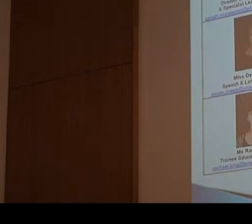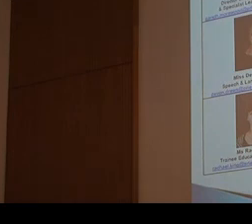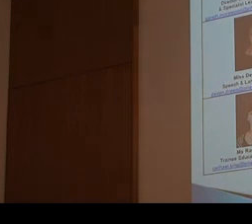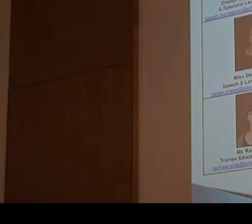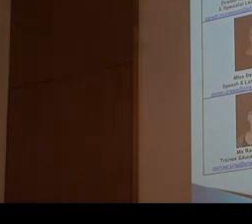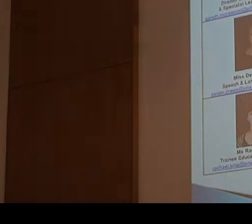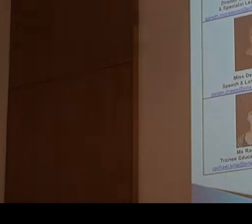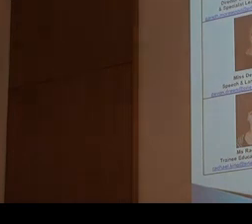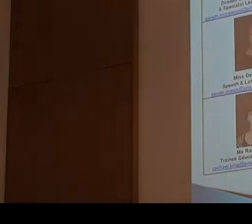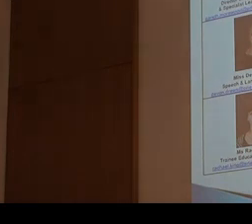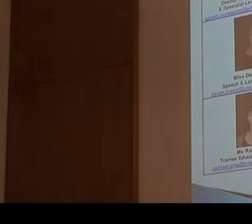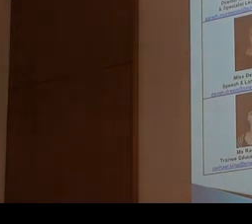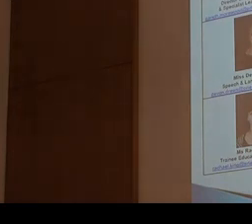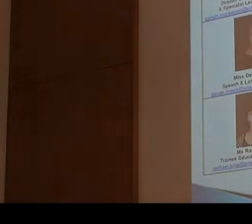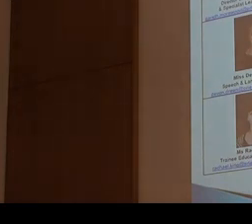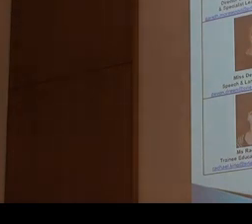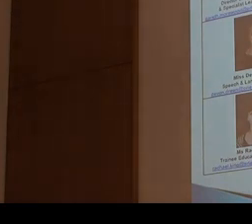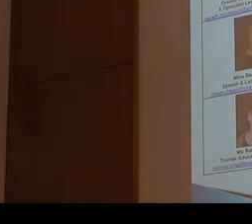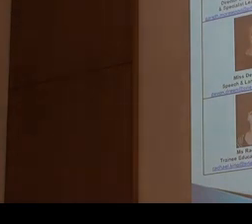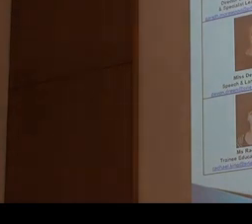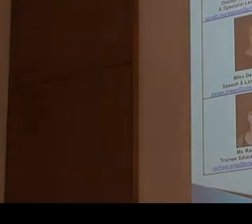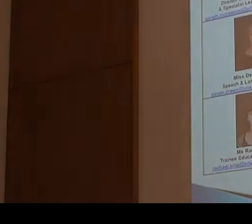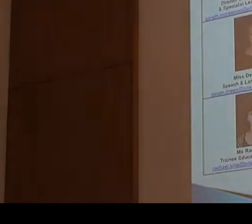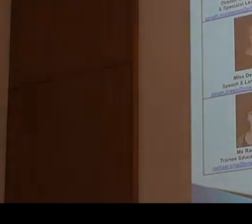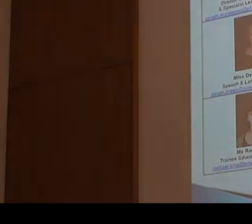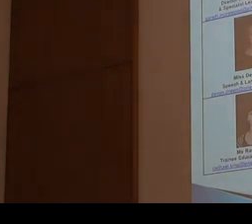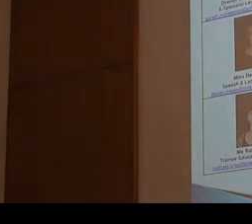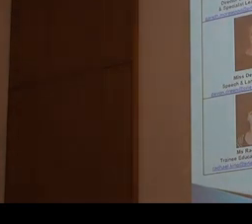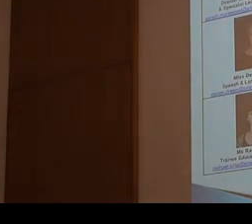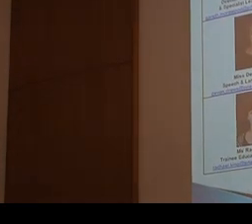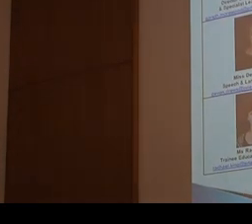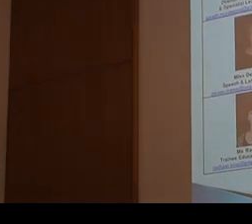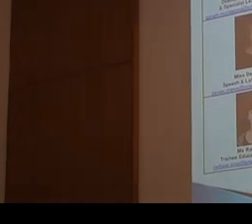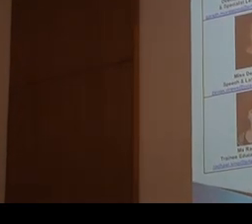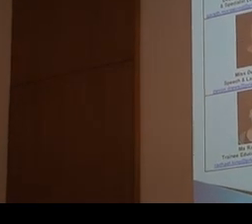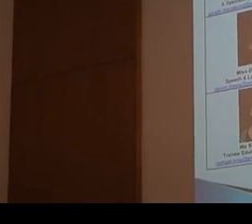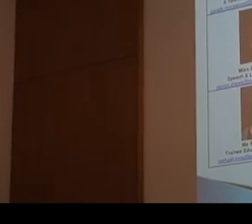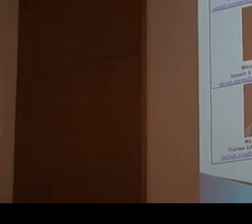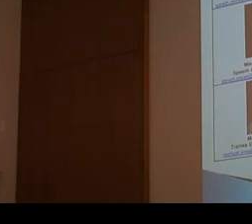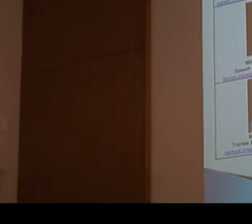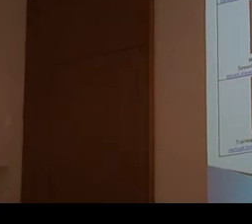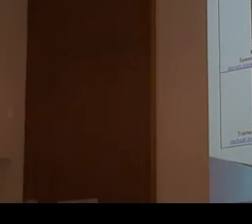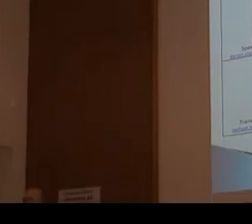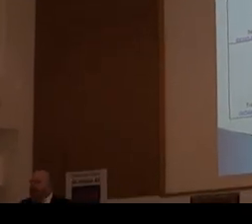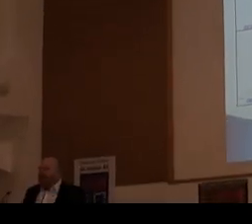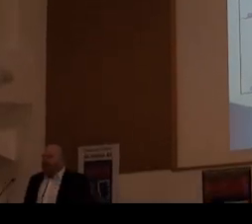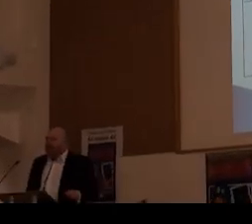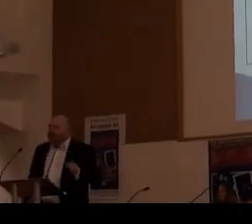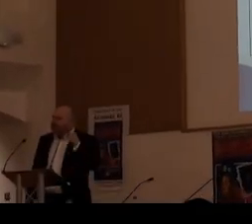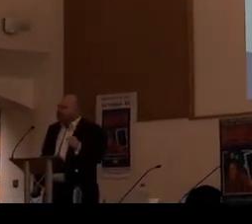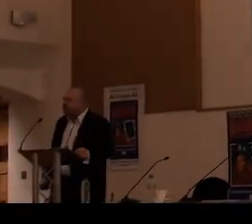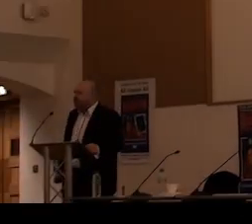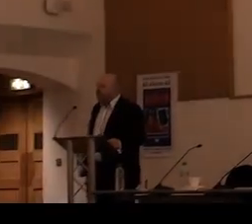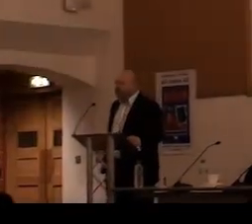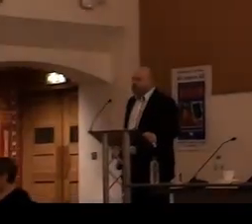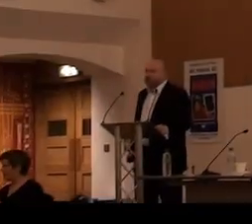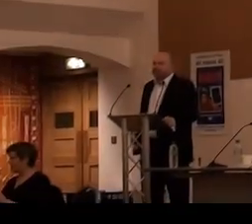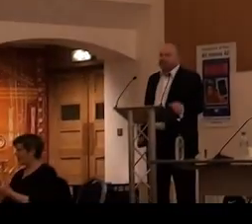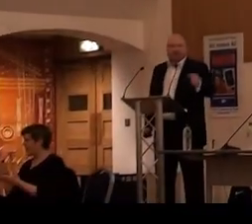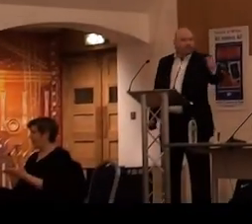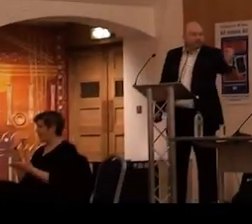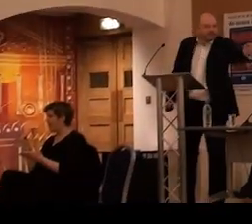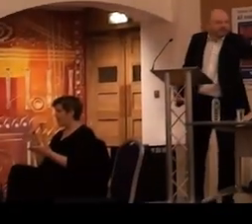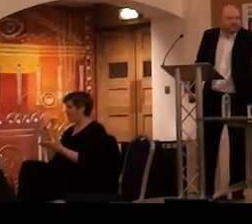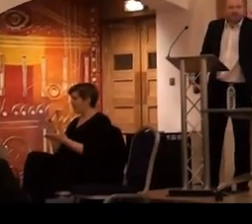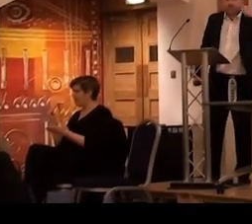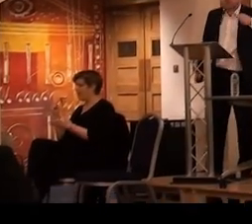sure everybody understands me, you know, over a break. The professional discourse in our staff team is amazing. There's a challenge for a young